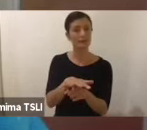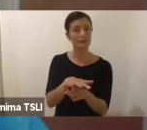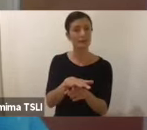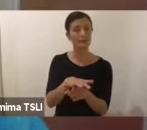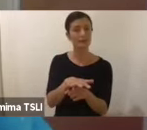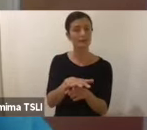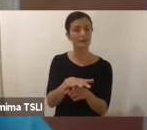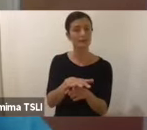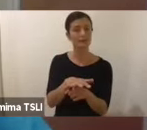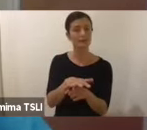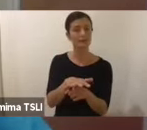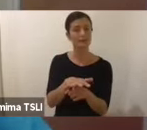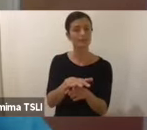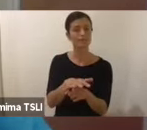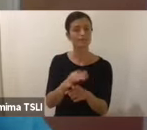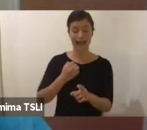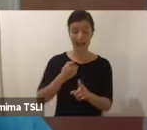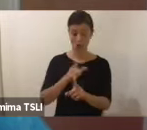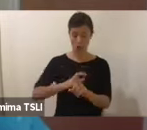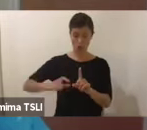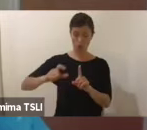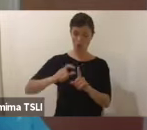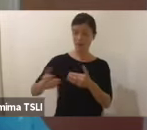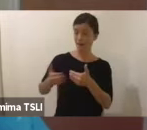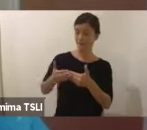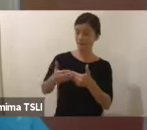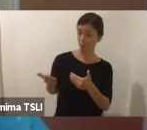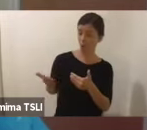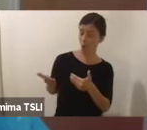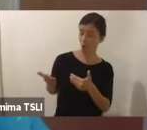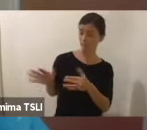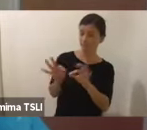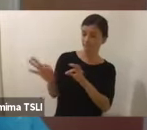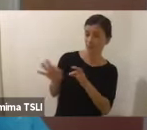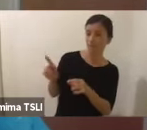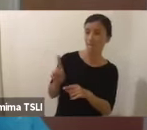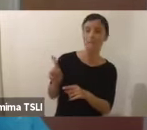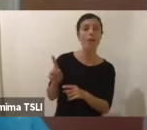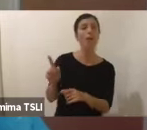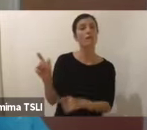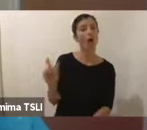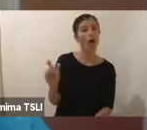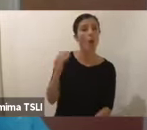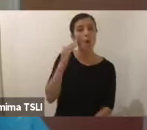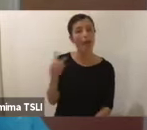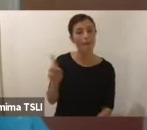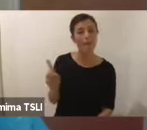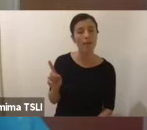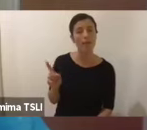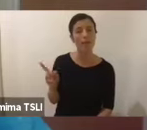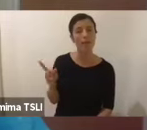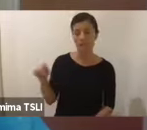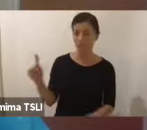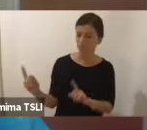community what actually what actually happens when somebody says you're racist what what happens